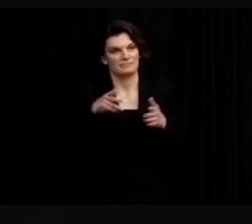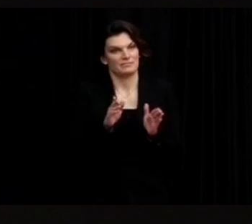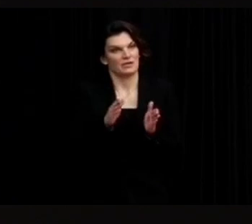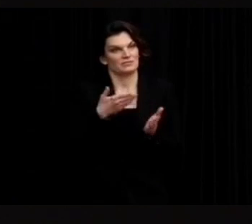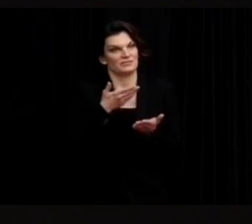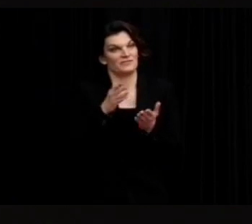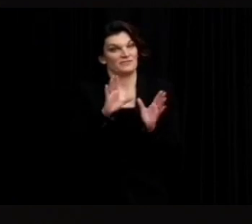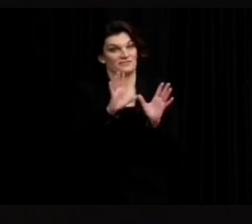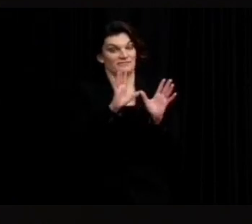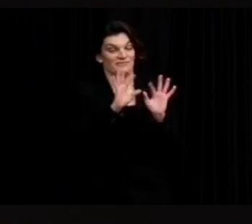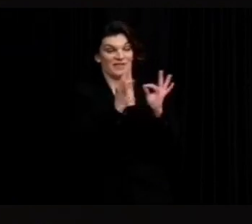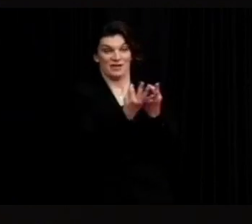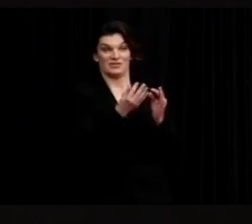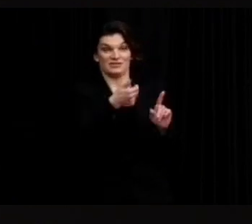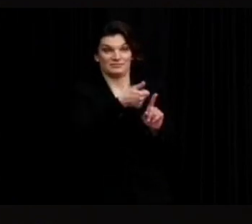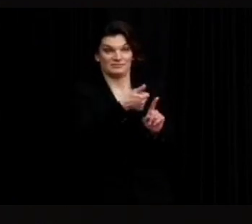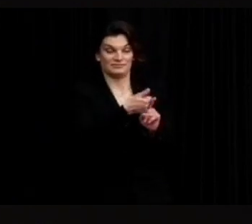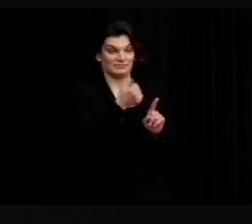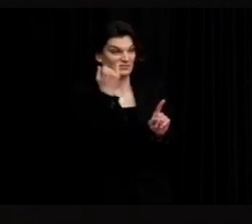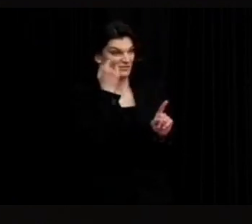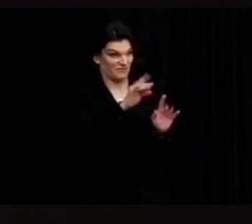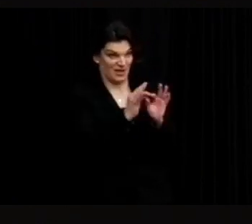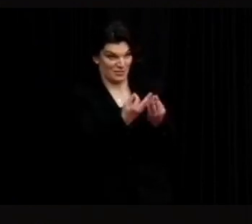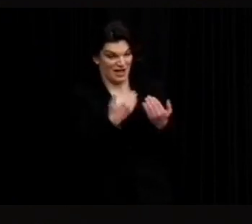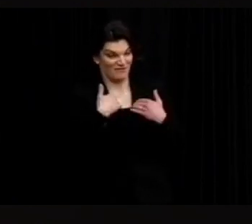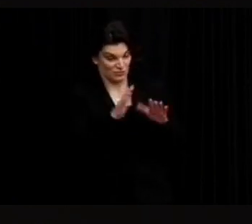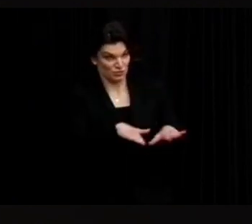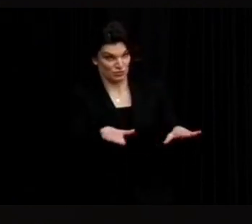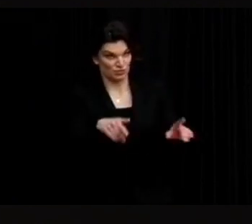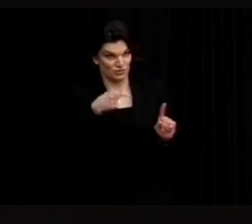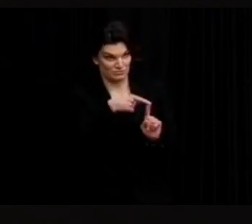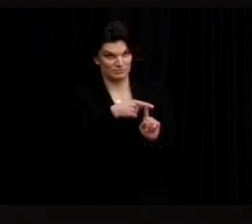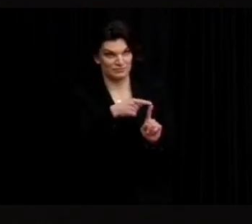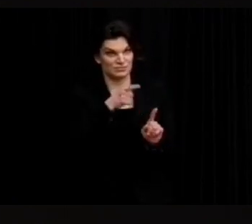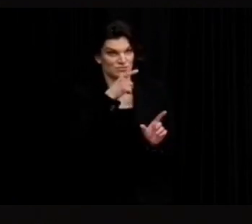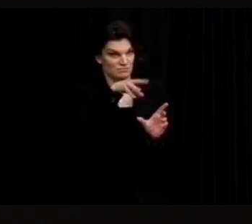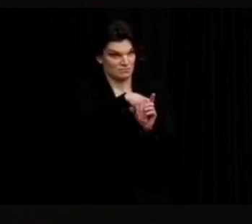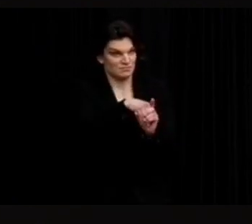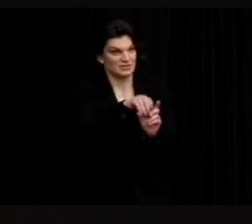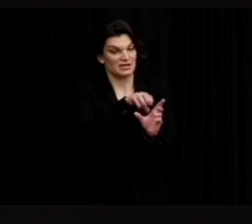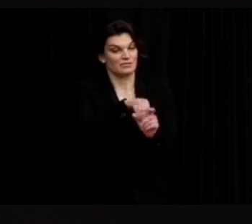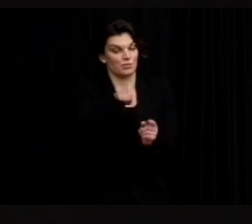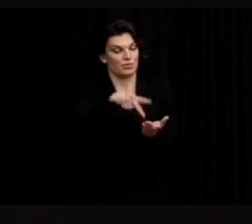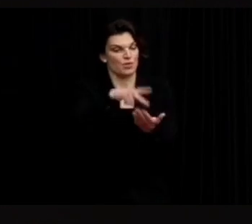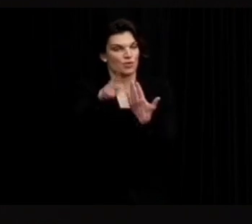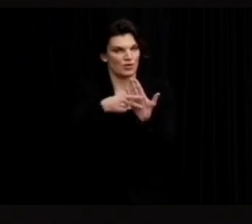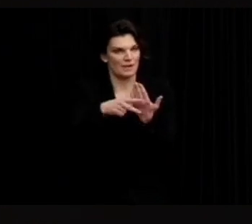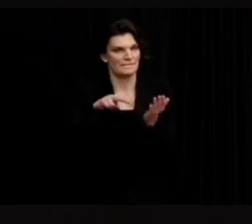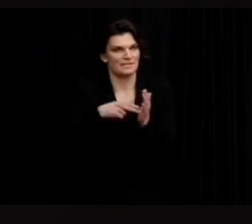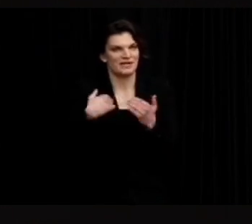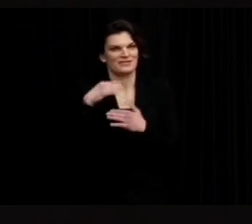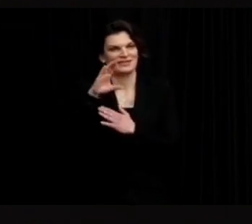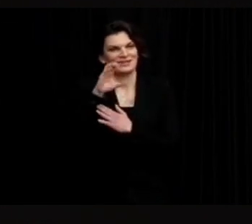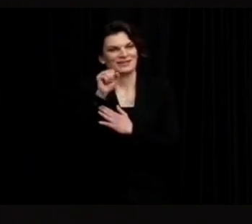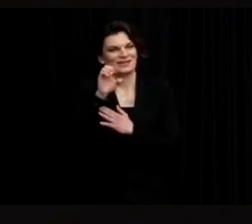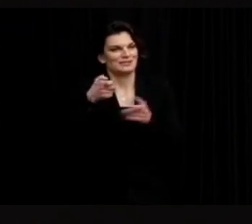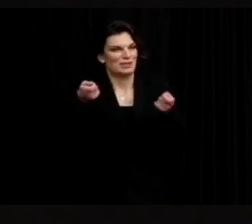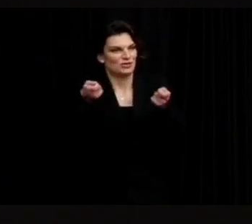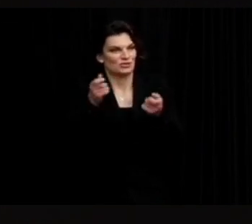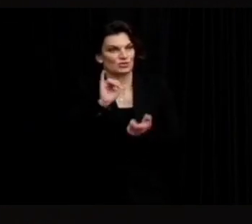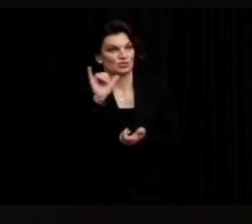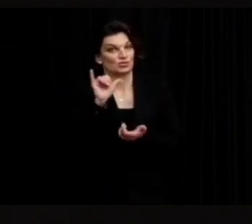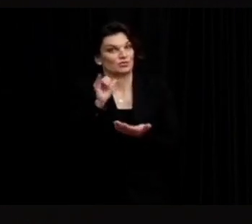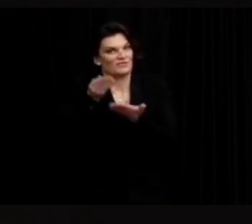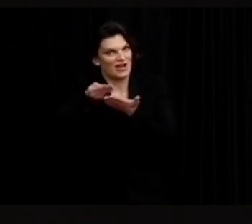with children, participant families with children, to participate in a program that allows case management as well as